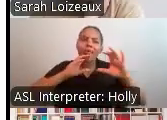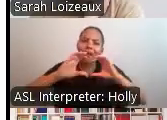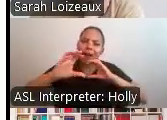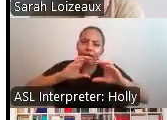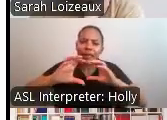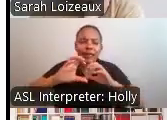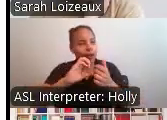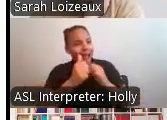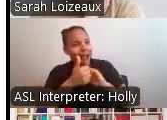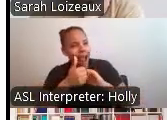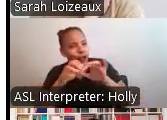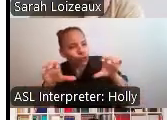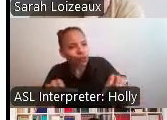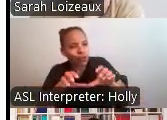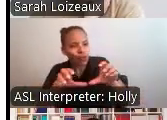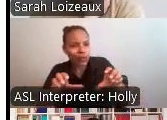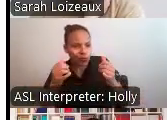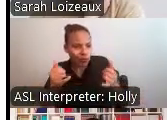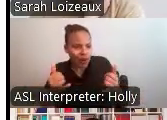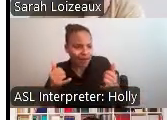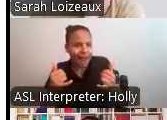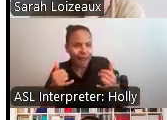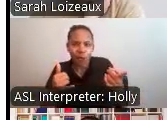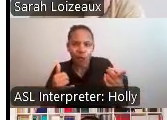And you'll learn a lot by just listening.